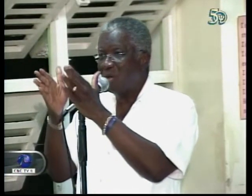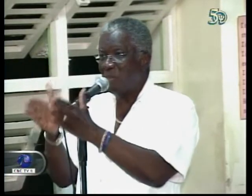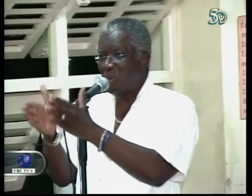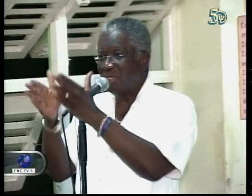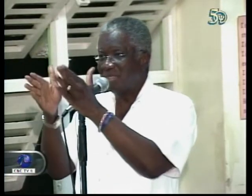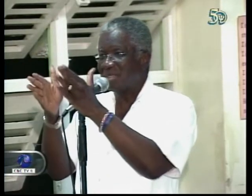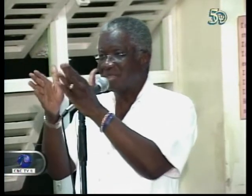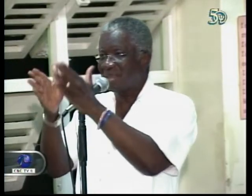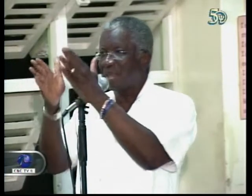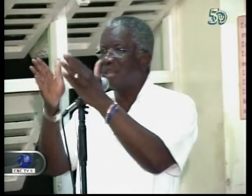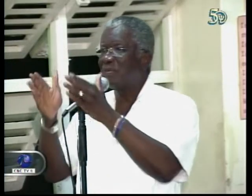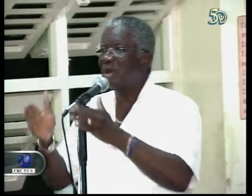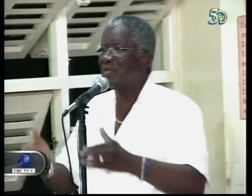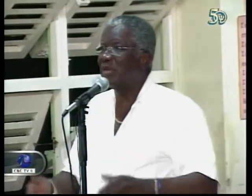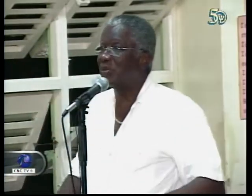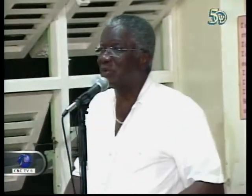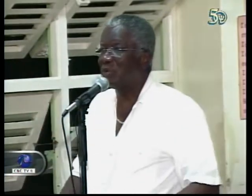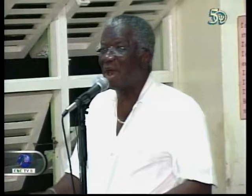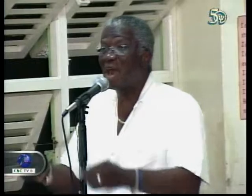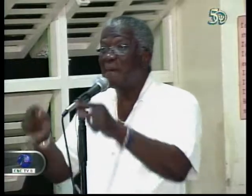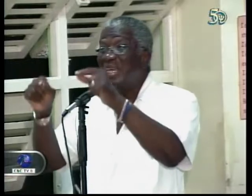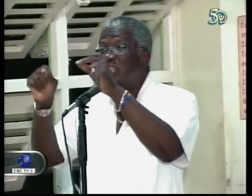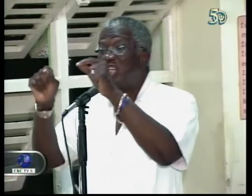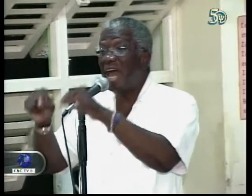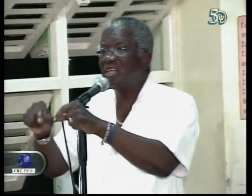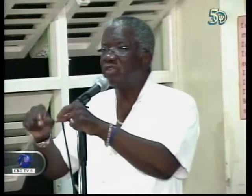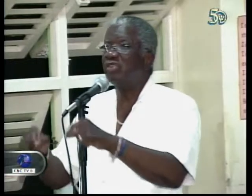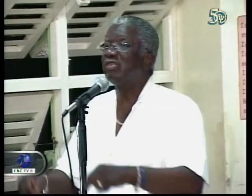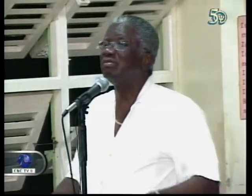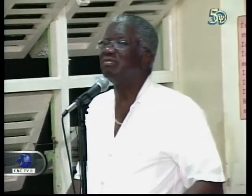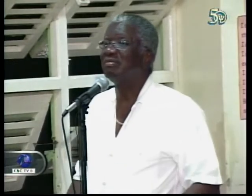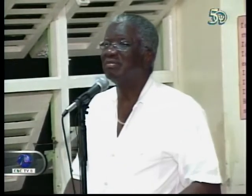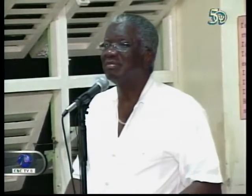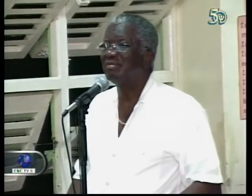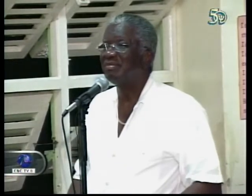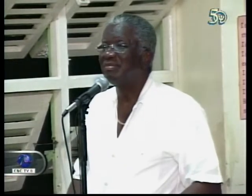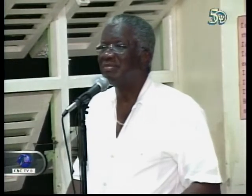Her opponents in the parliamentary group are being challenged